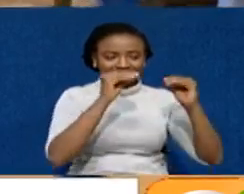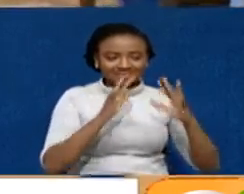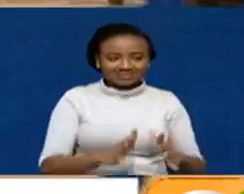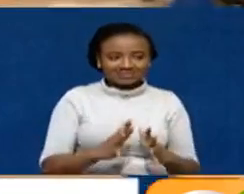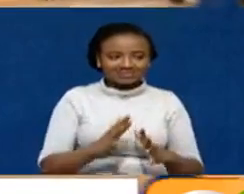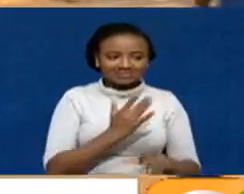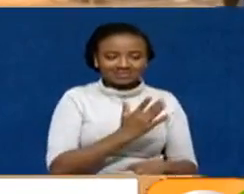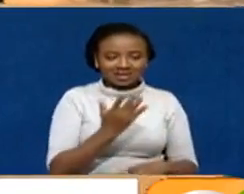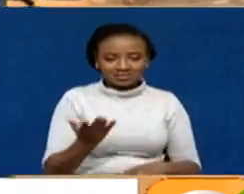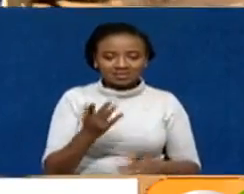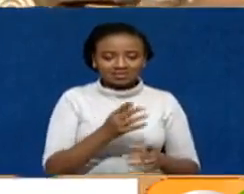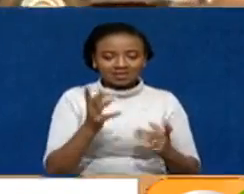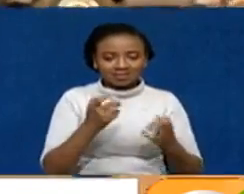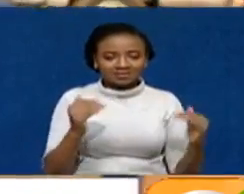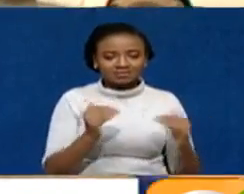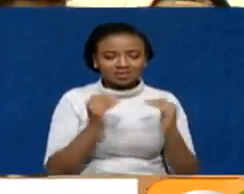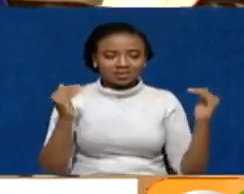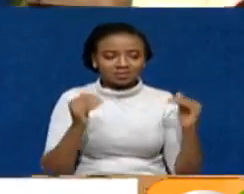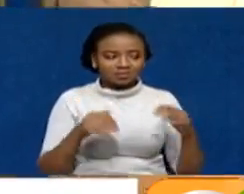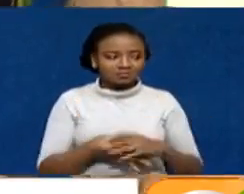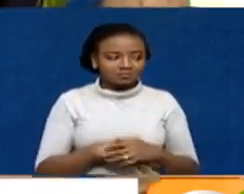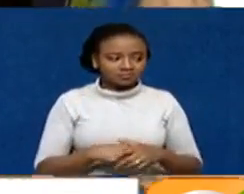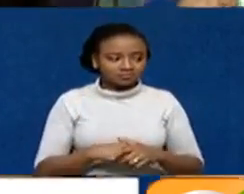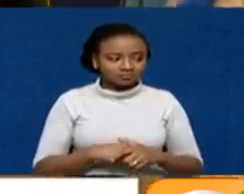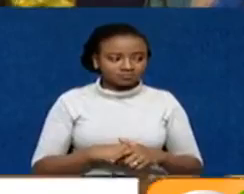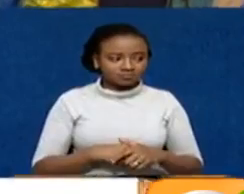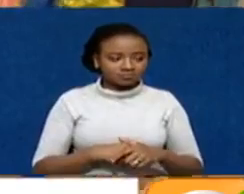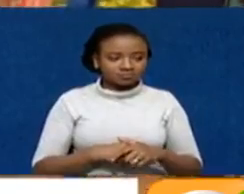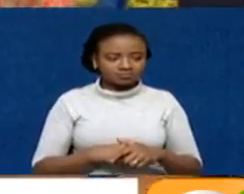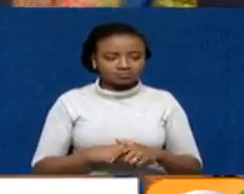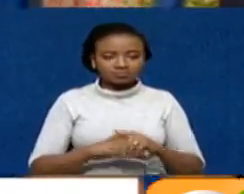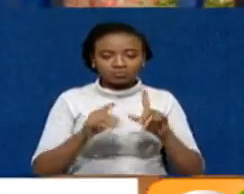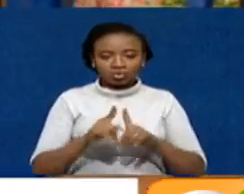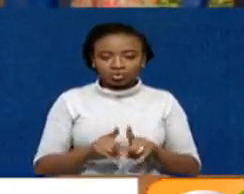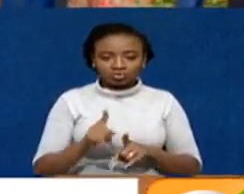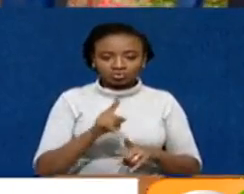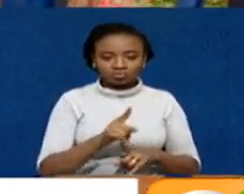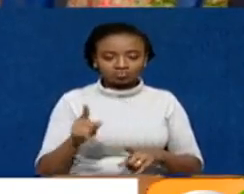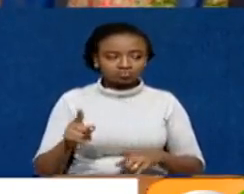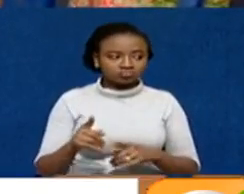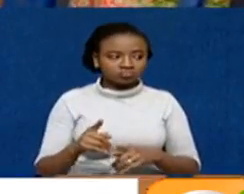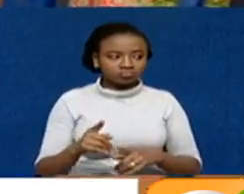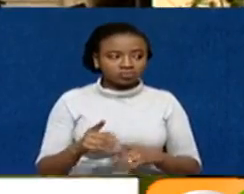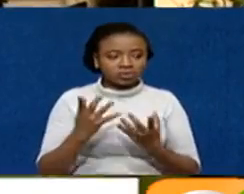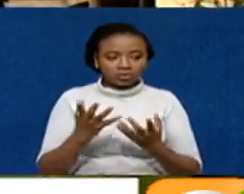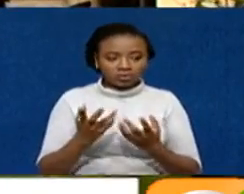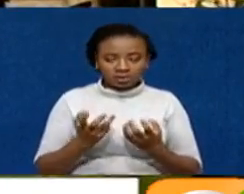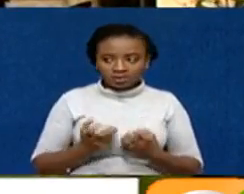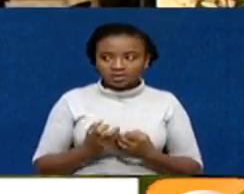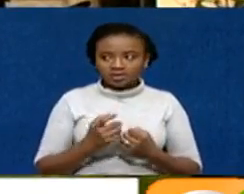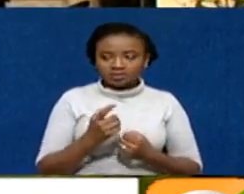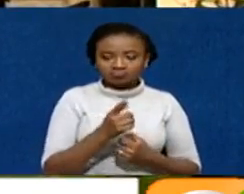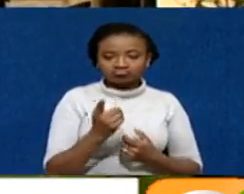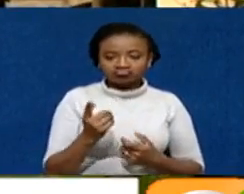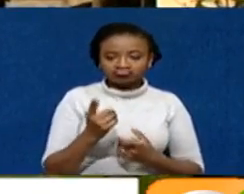The government says it will release criteria of admission of grade 6 learners to junior secondary, will be required to select the